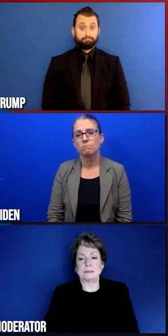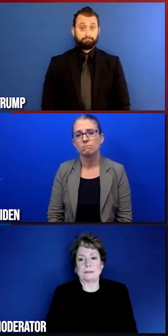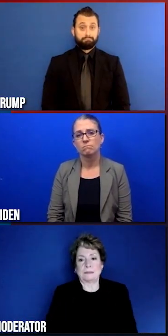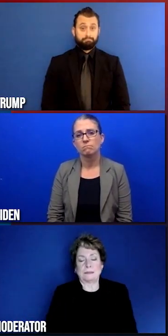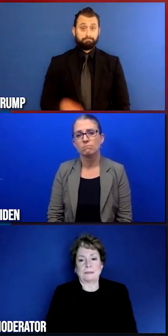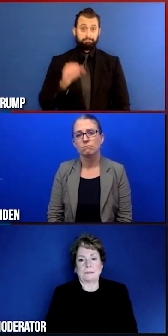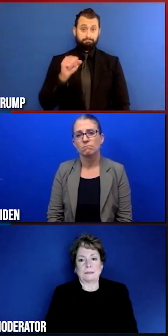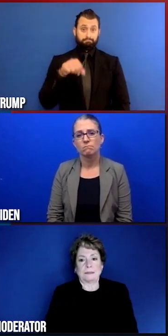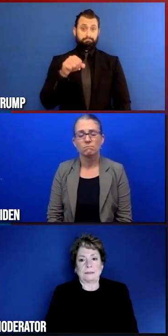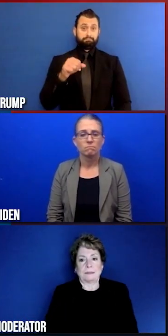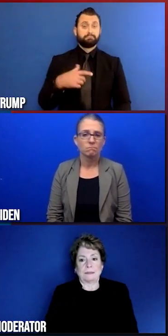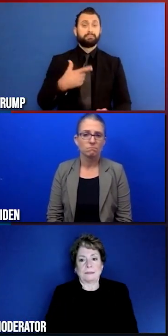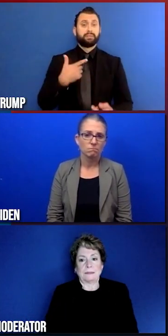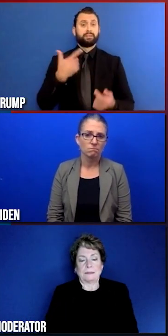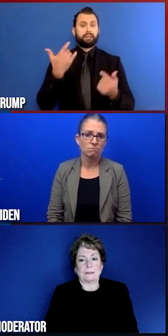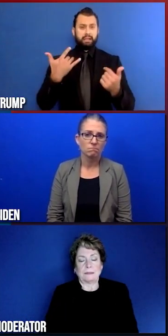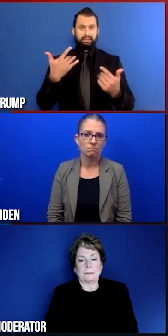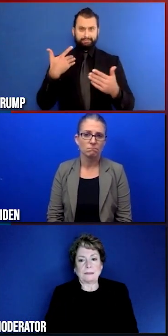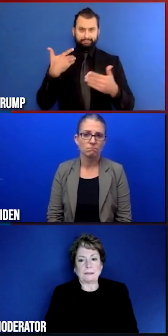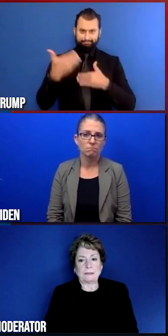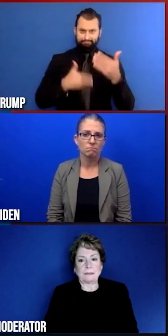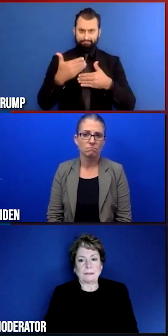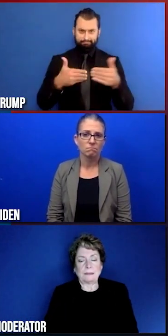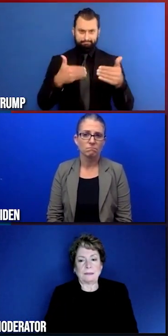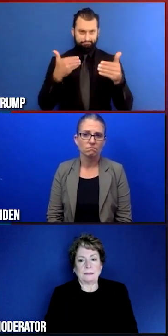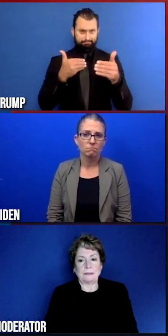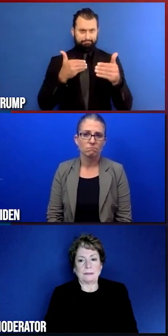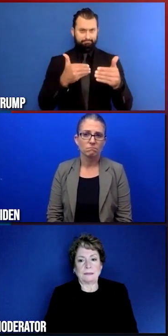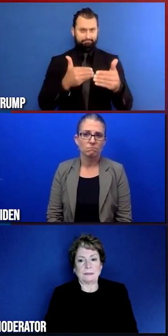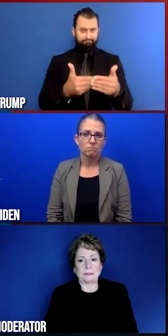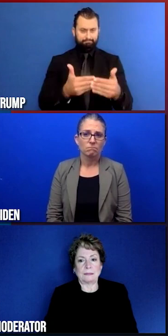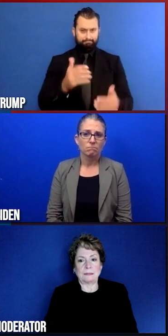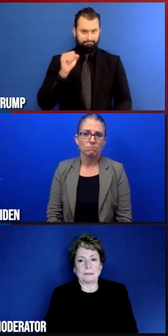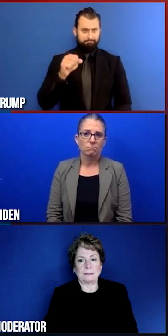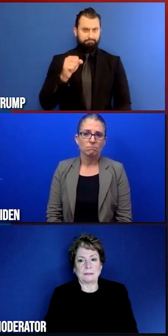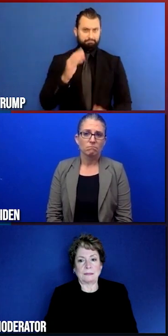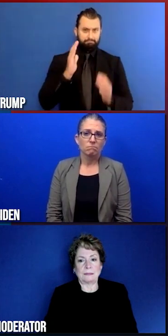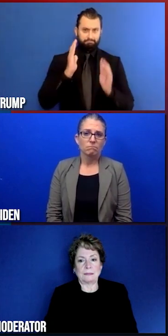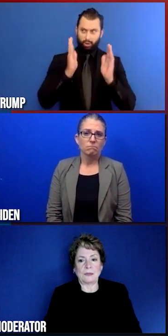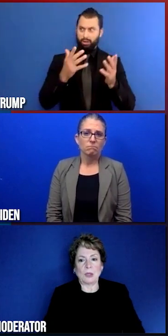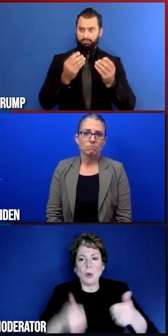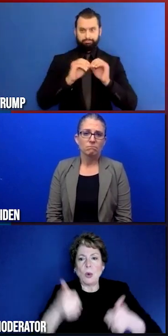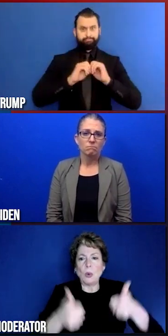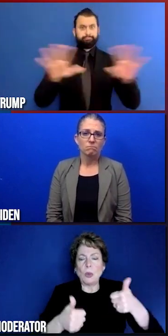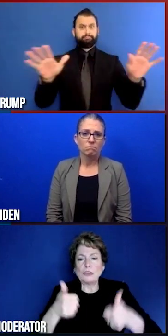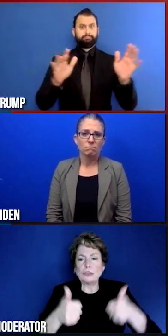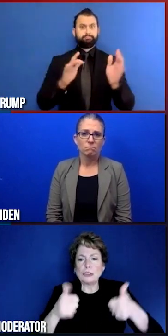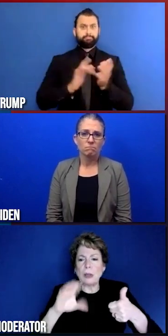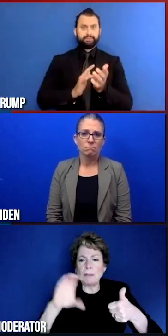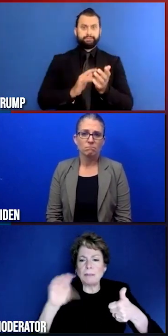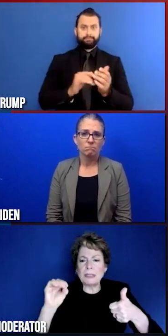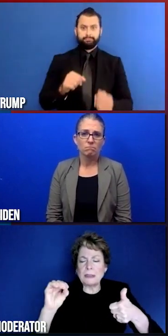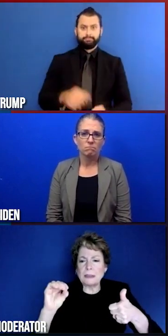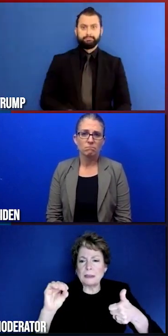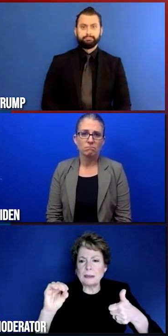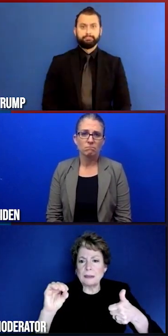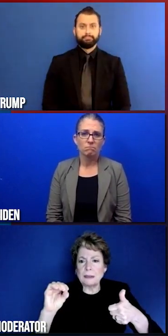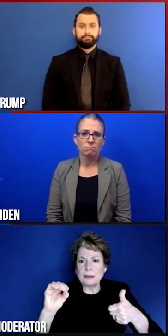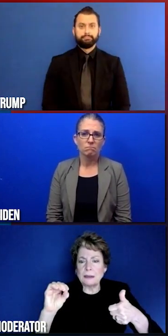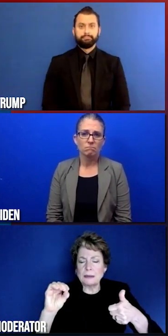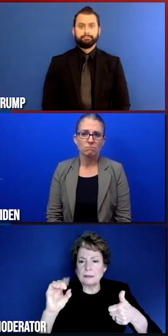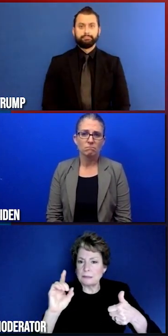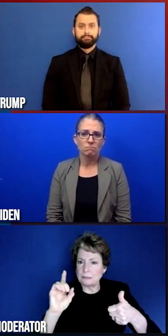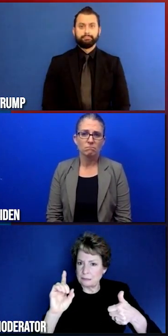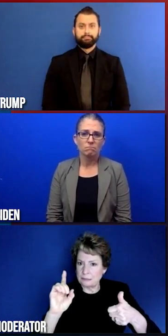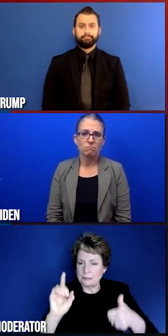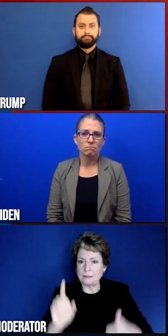Johnson is doing very well. Moderna is doing very well. Pfizer is doing very well. And we have numerous others. Then we also have others that we're working